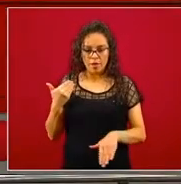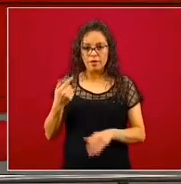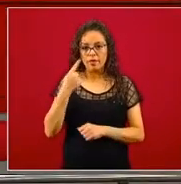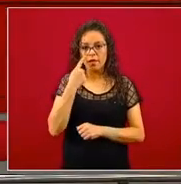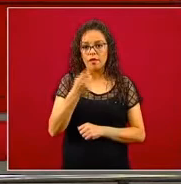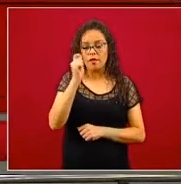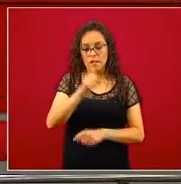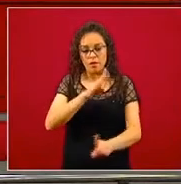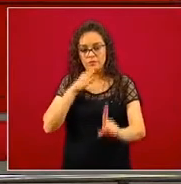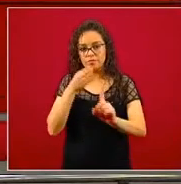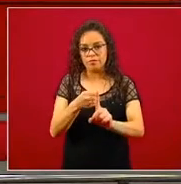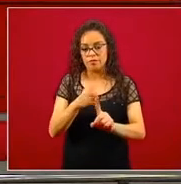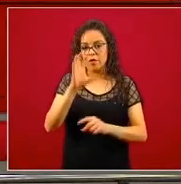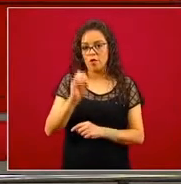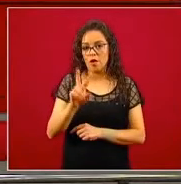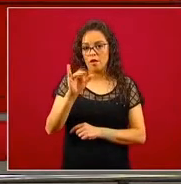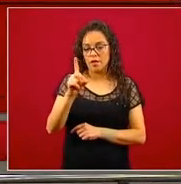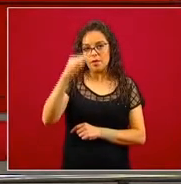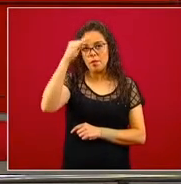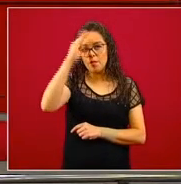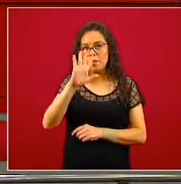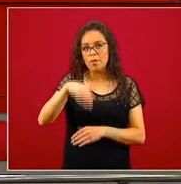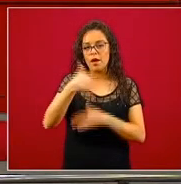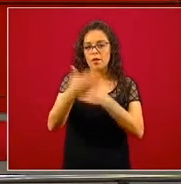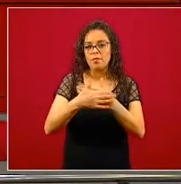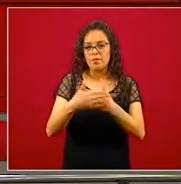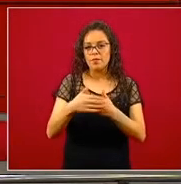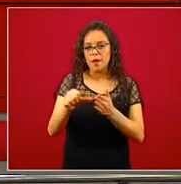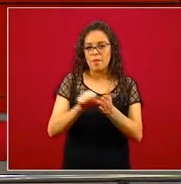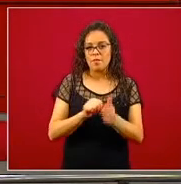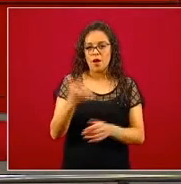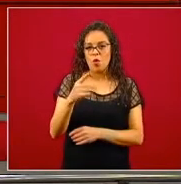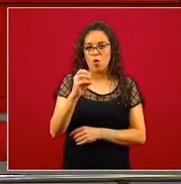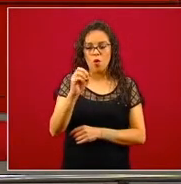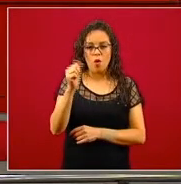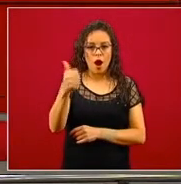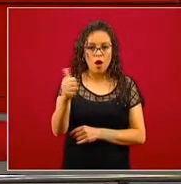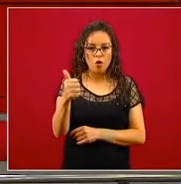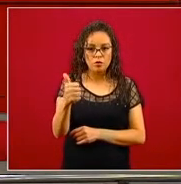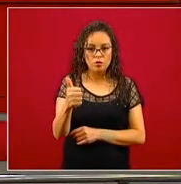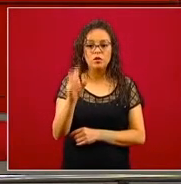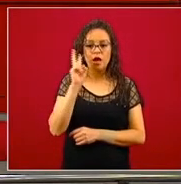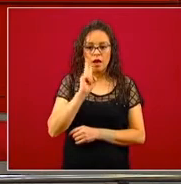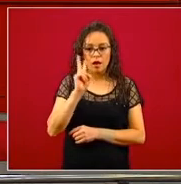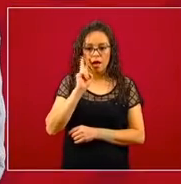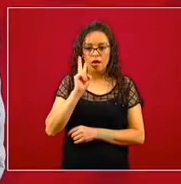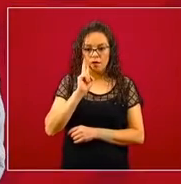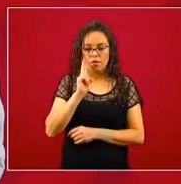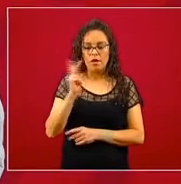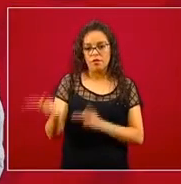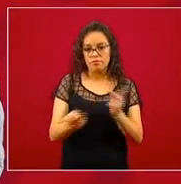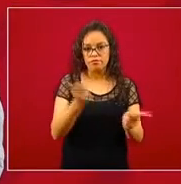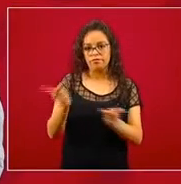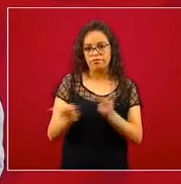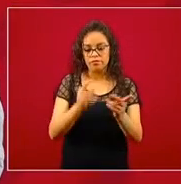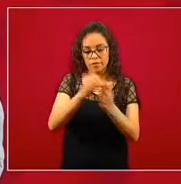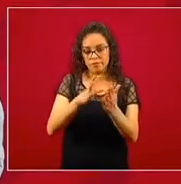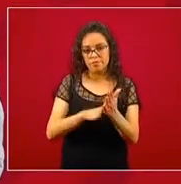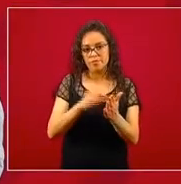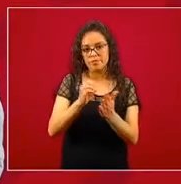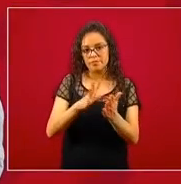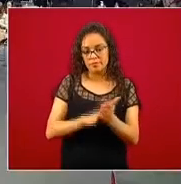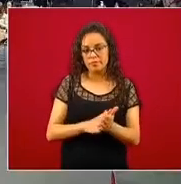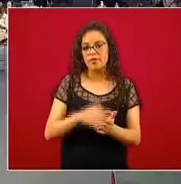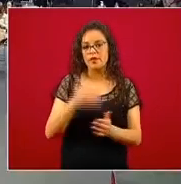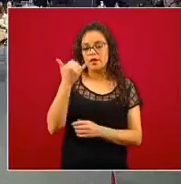65 to 70%, so we still need more. Another consequential question would be, when are we